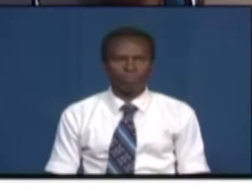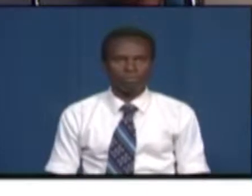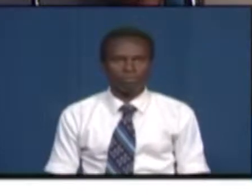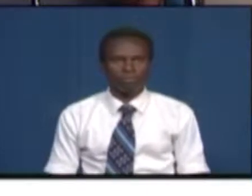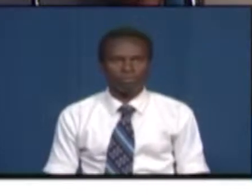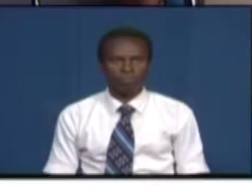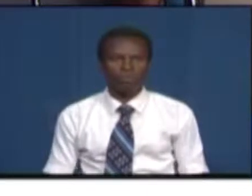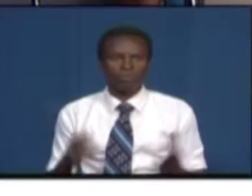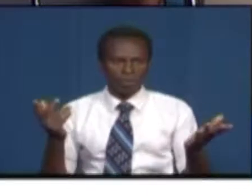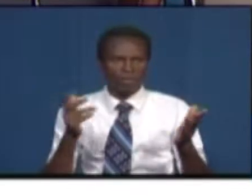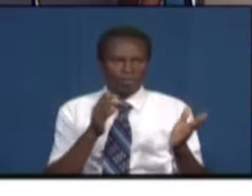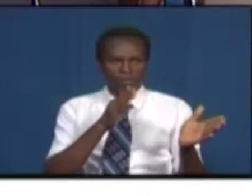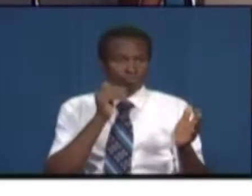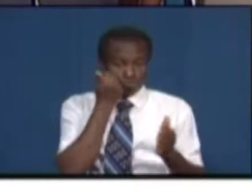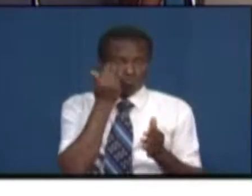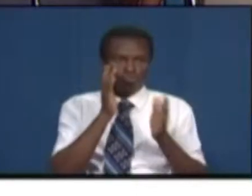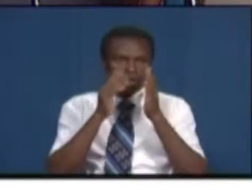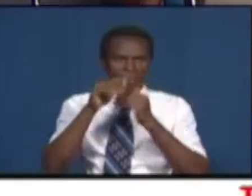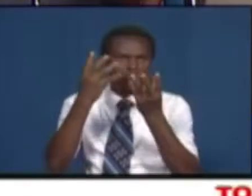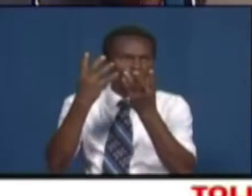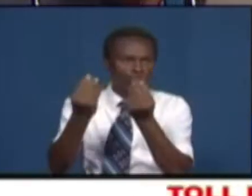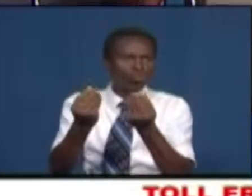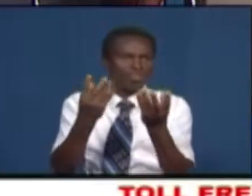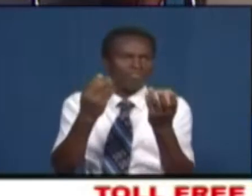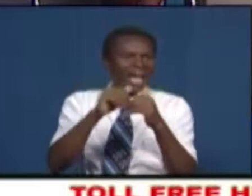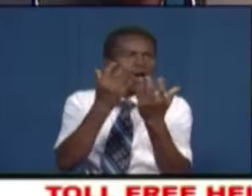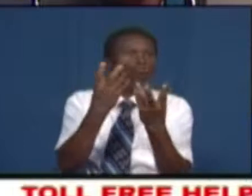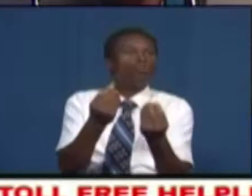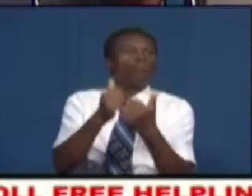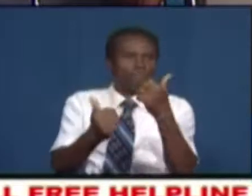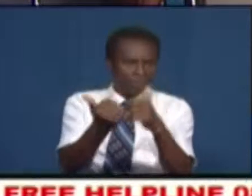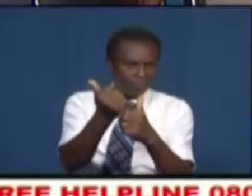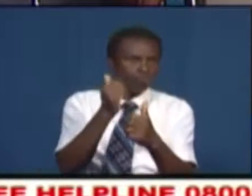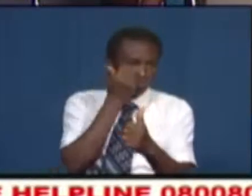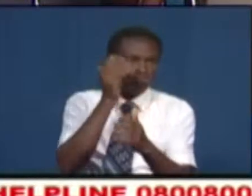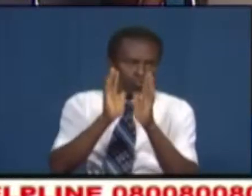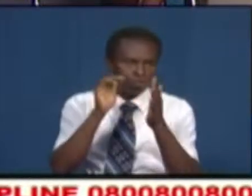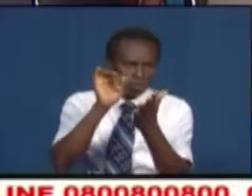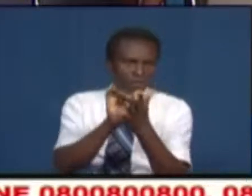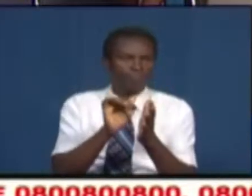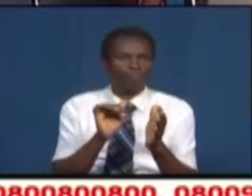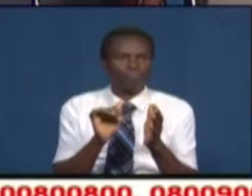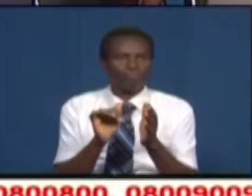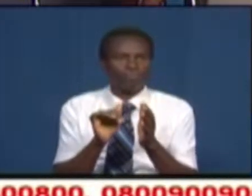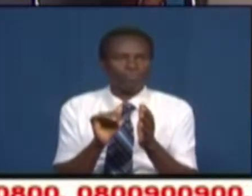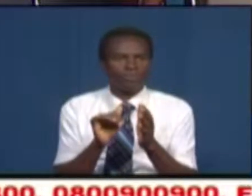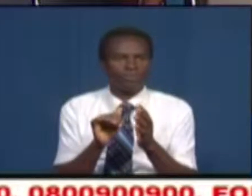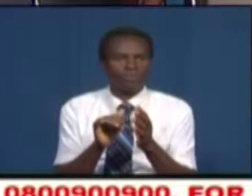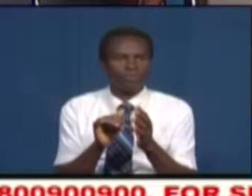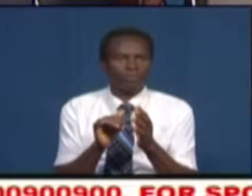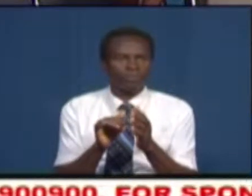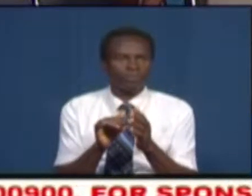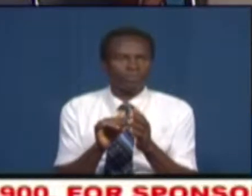about solutions and things we have to do, because those are the key things we need to leave this place with. And just so you know, we had a